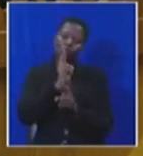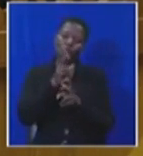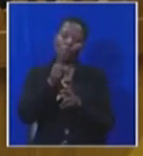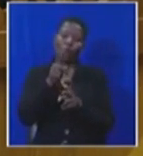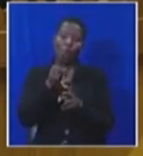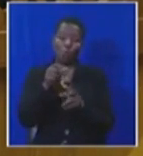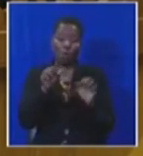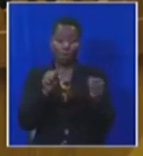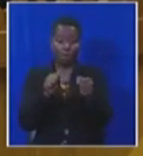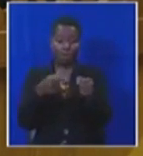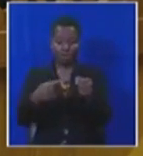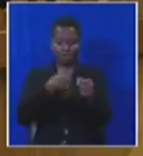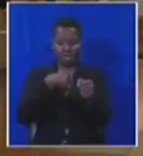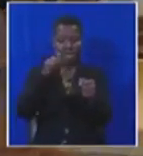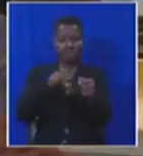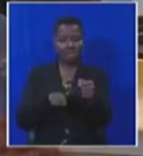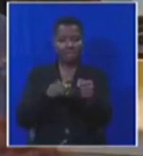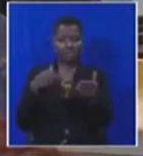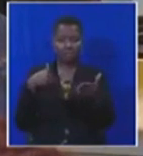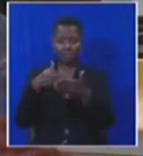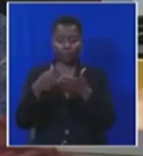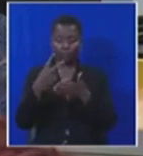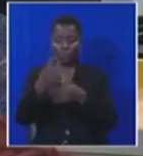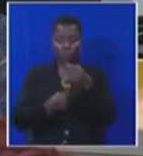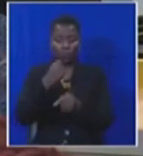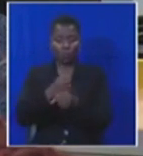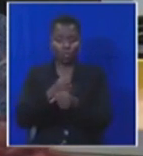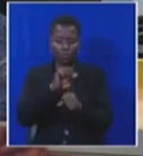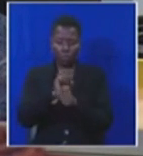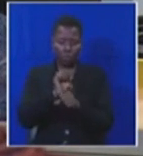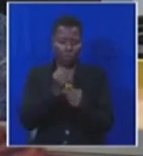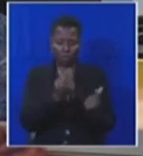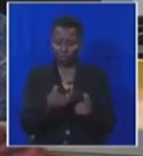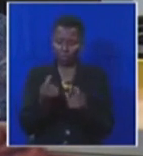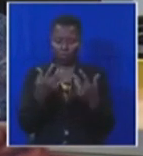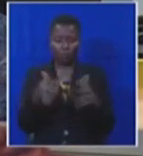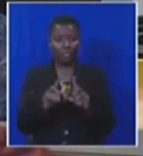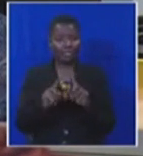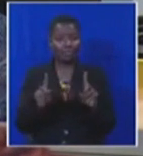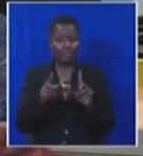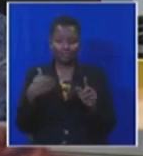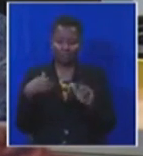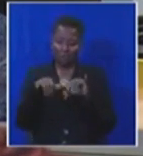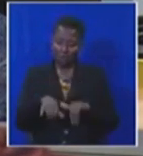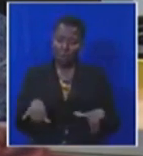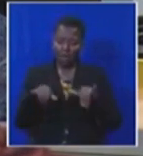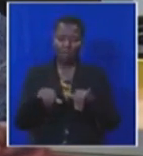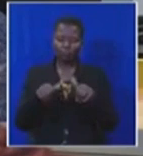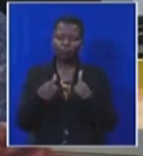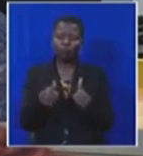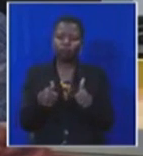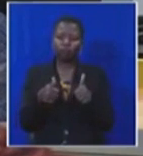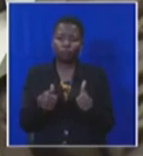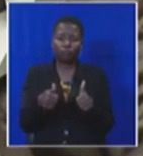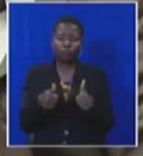taken nearly 2 years for the task team to complete its work, but we have reason to believe that the wait was worth it. The